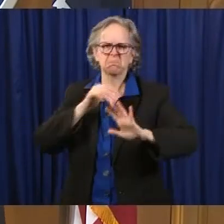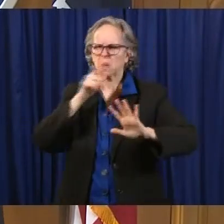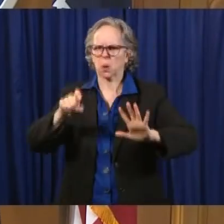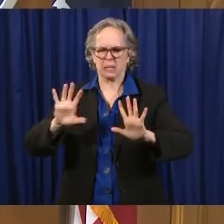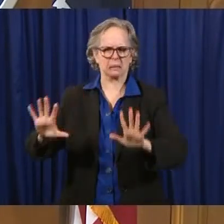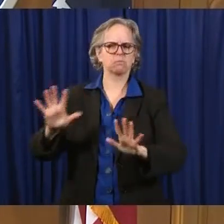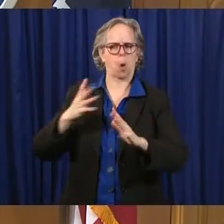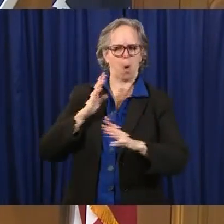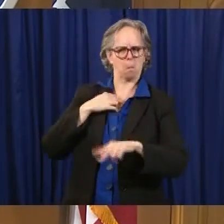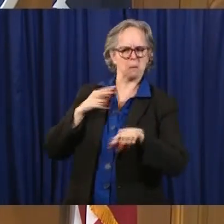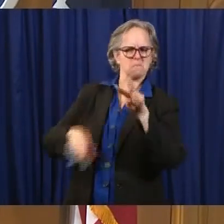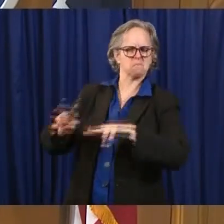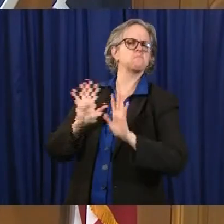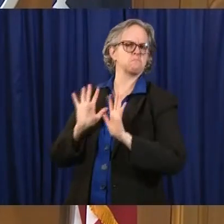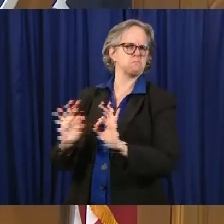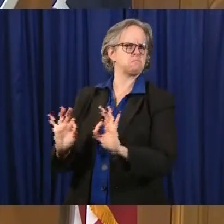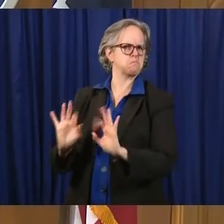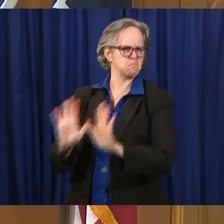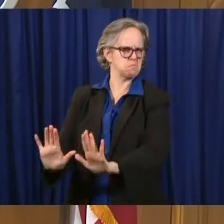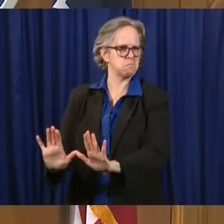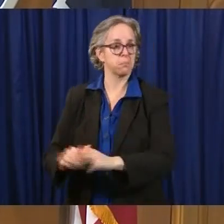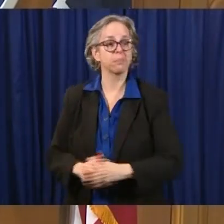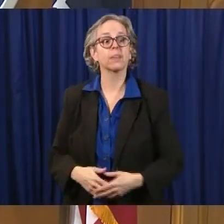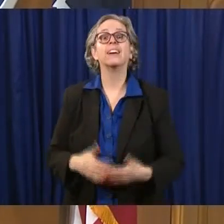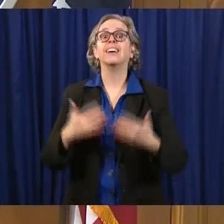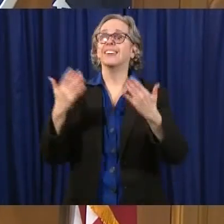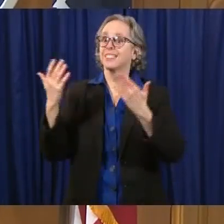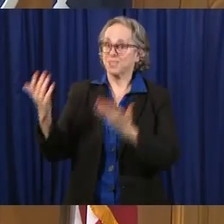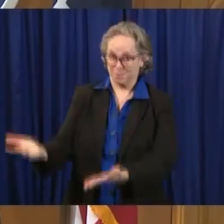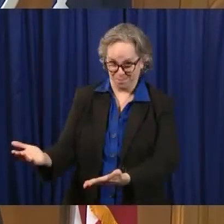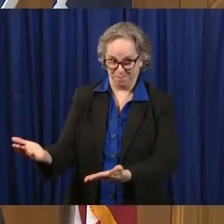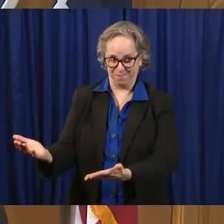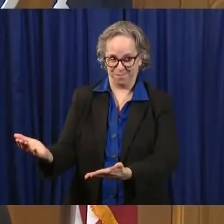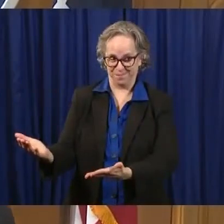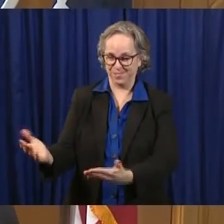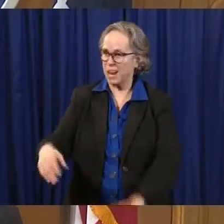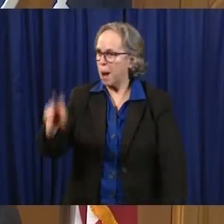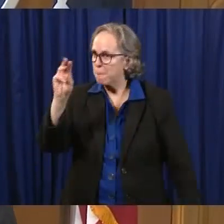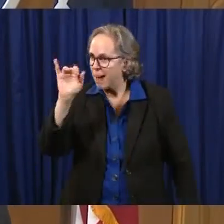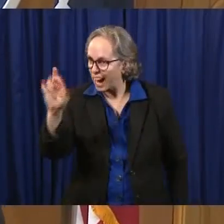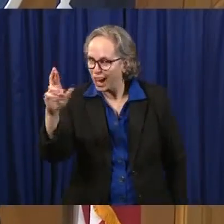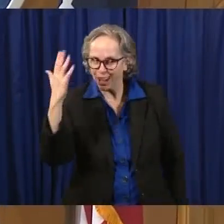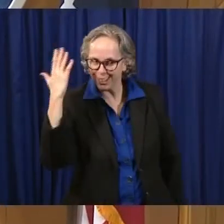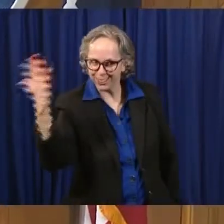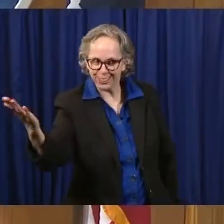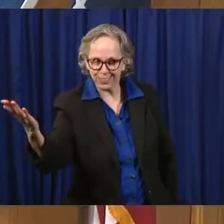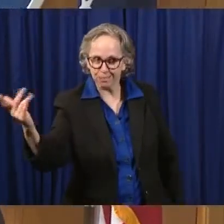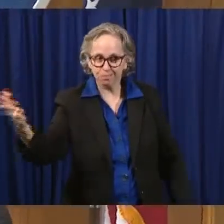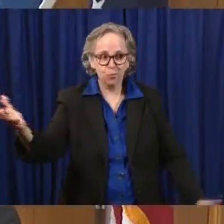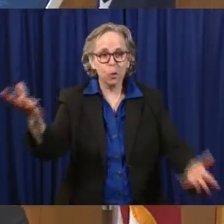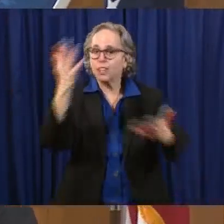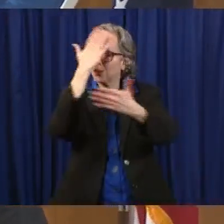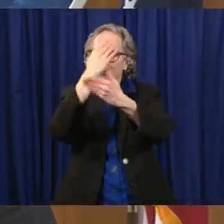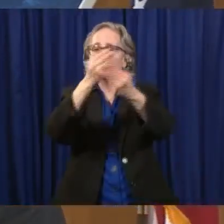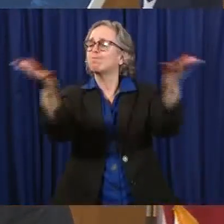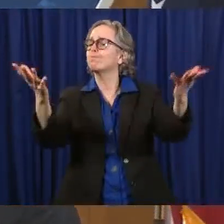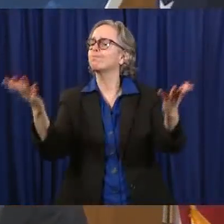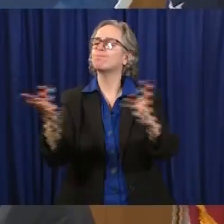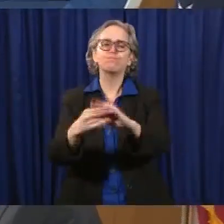turn it over to you. How are things going in that regard, and anything else you want to share with us